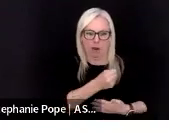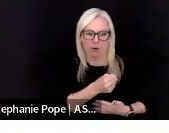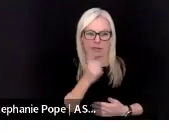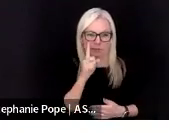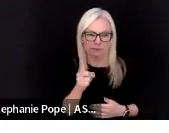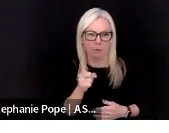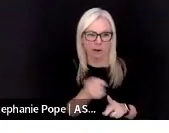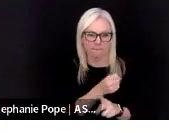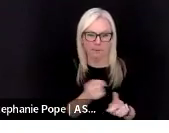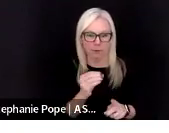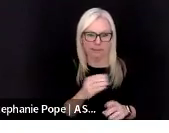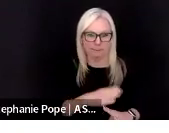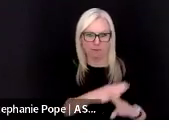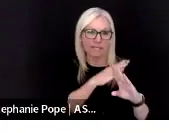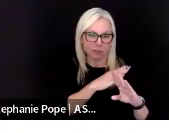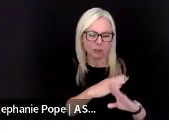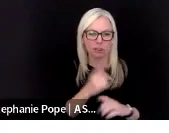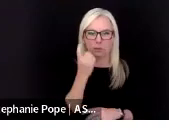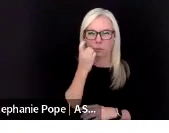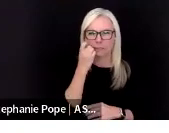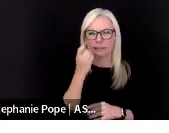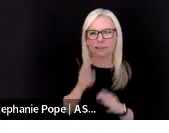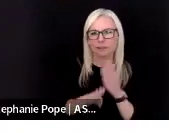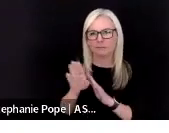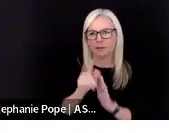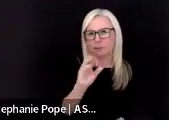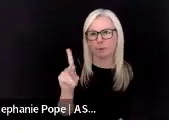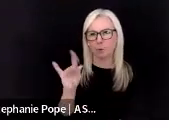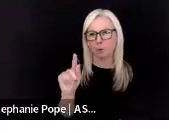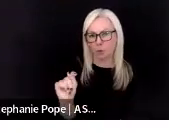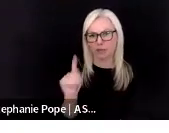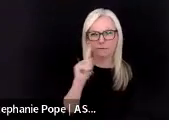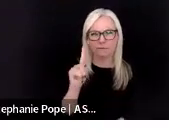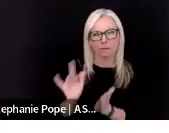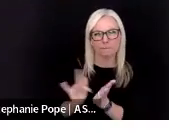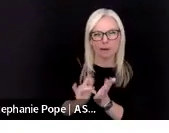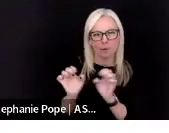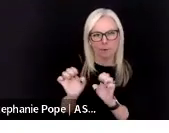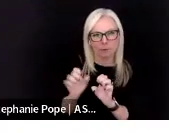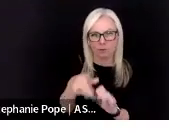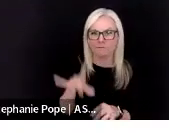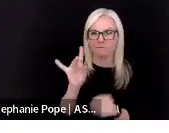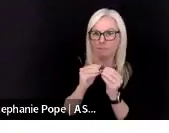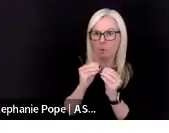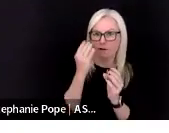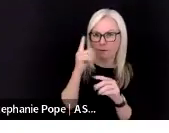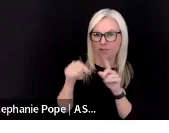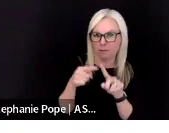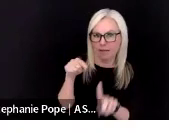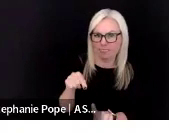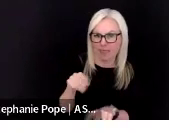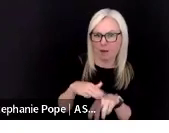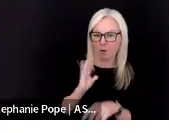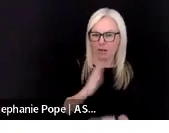prevention. Recently, we developed a toolkit on medical emergencies. You can find more information on medical emergencies on